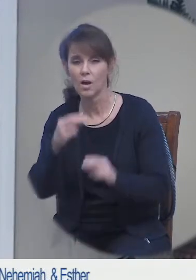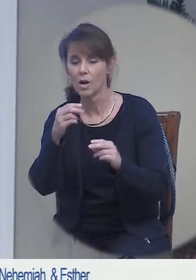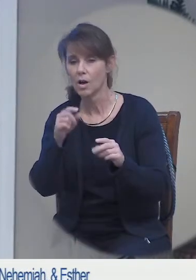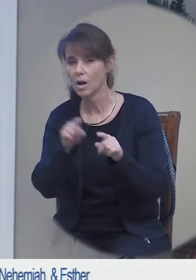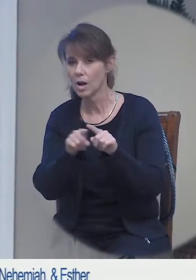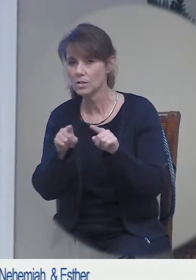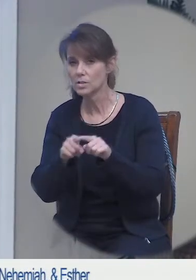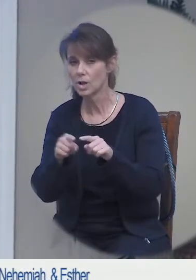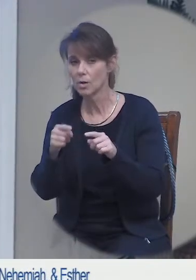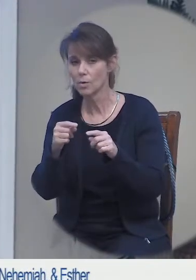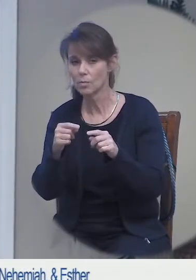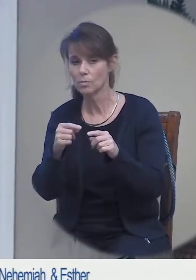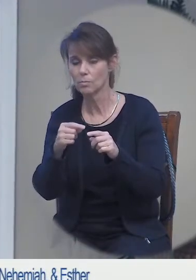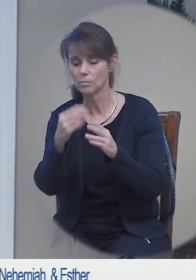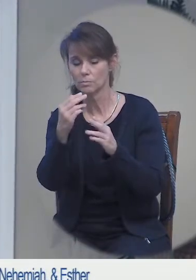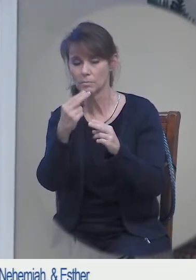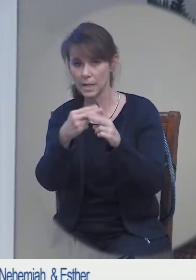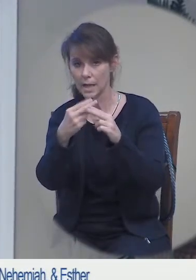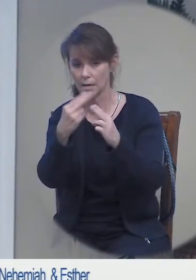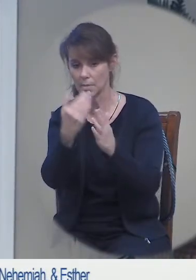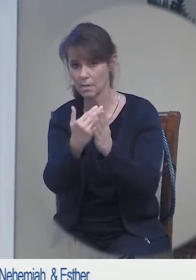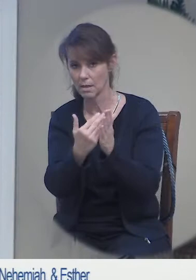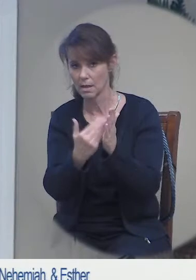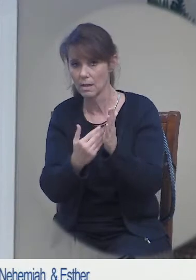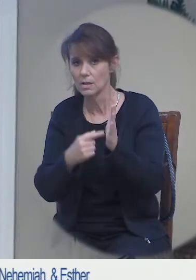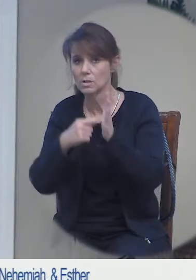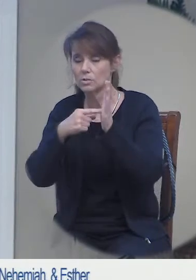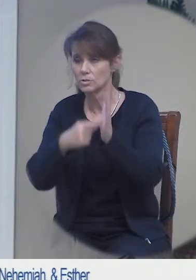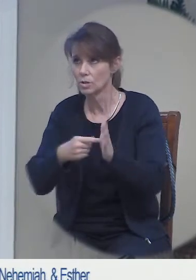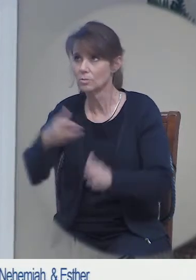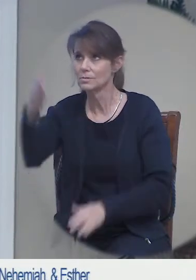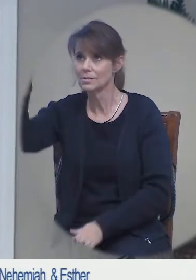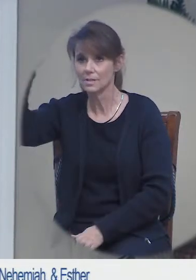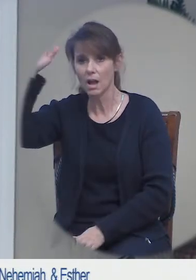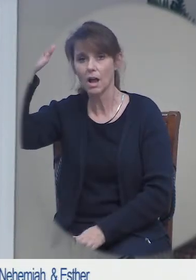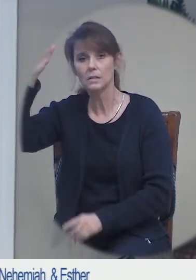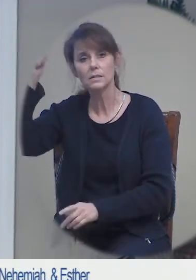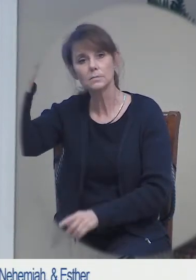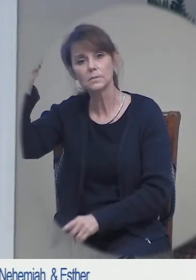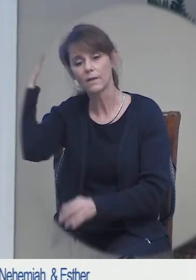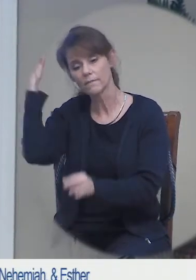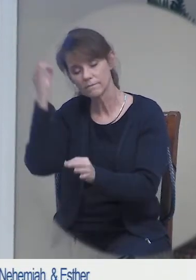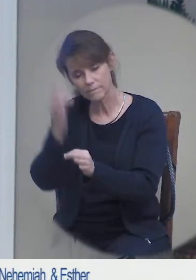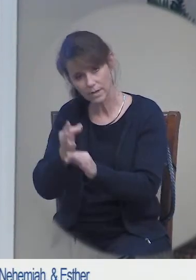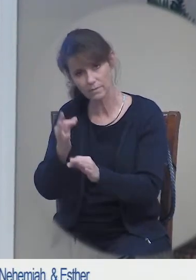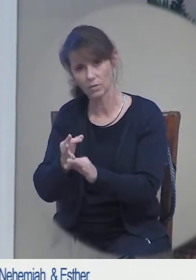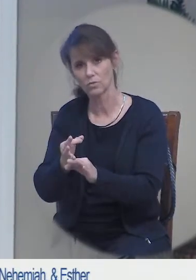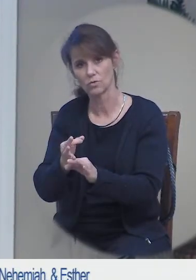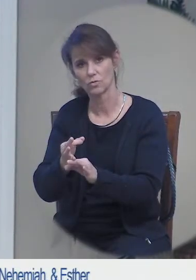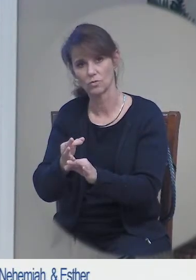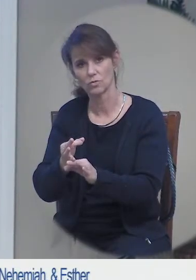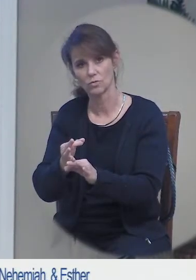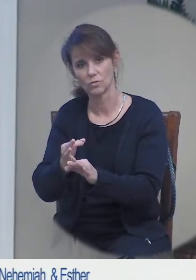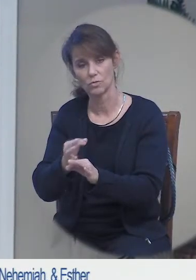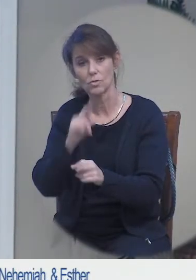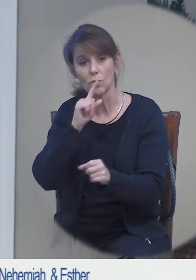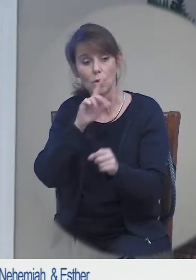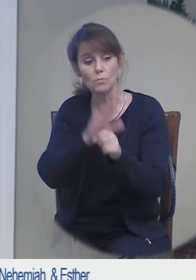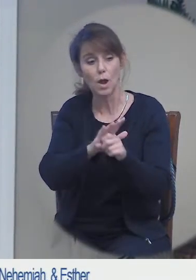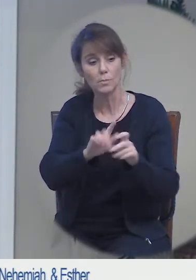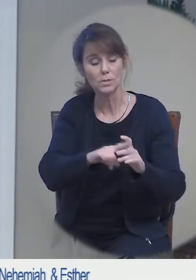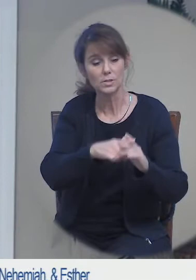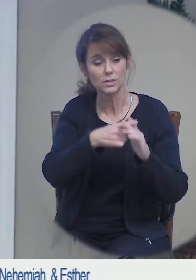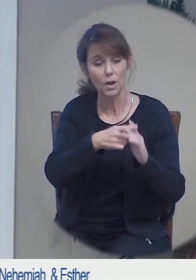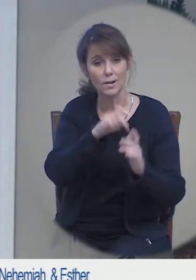the faithfulness of God. He was true to it. He made that promise in Ezra 2 at the start of their journey, and